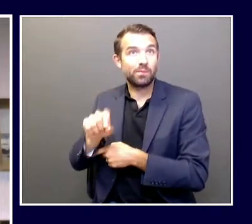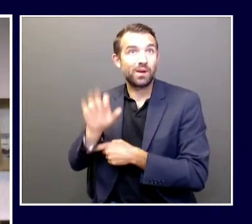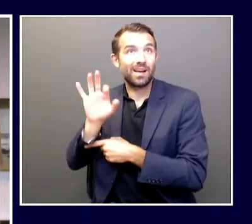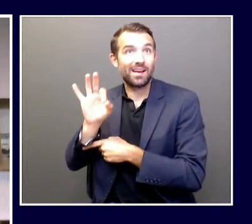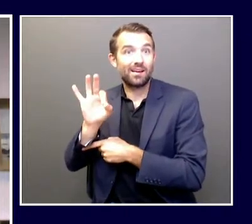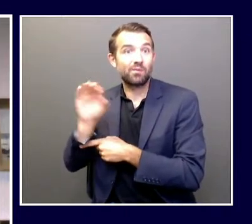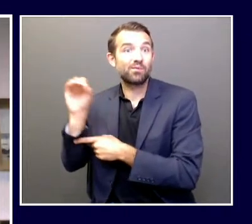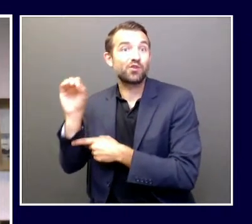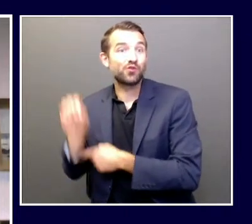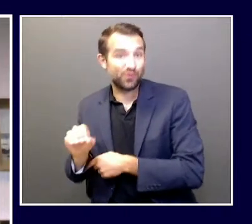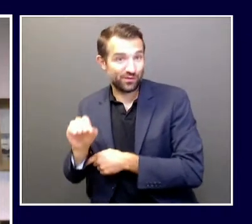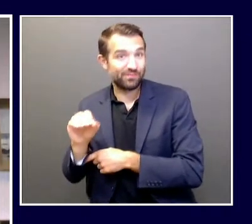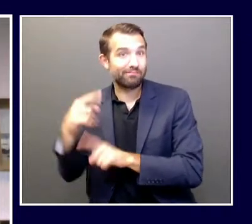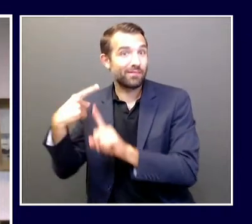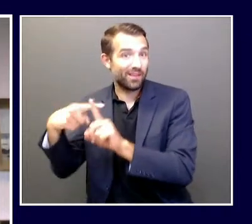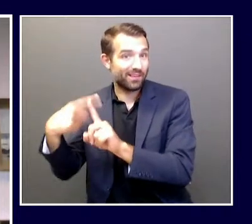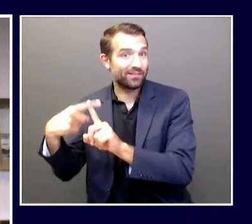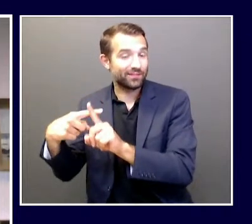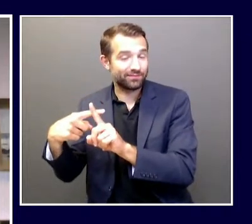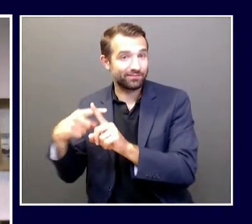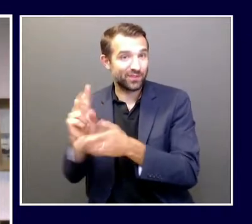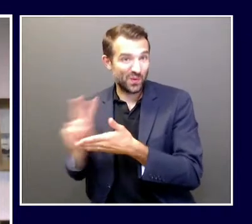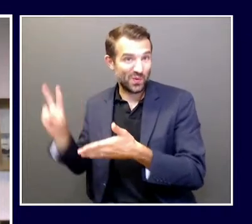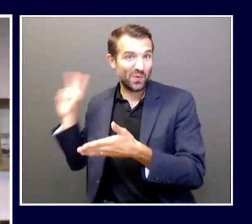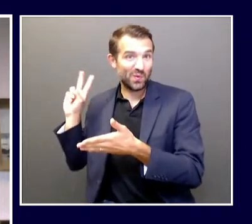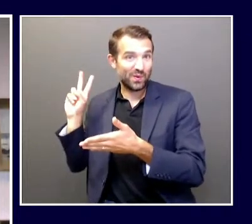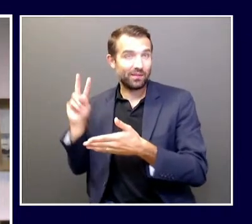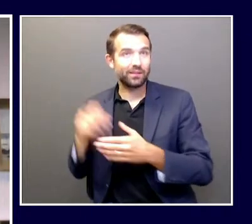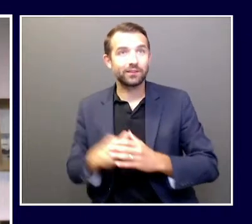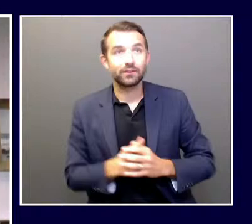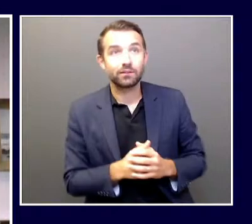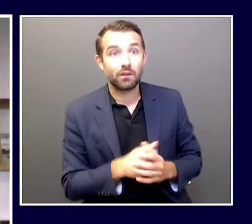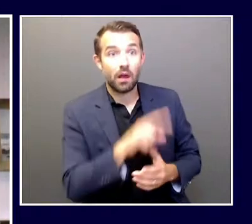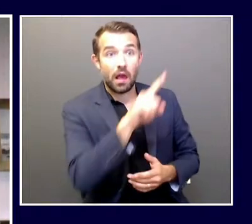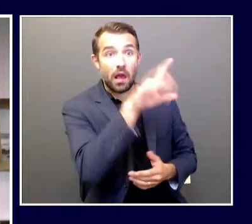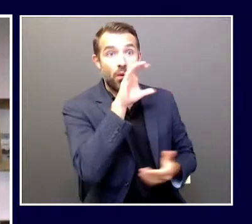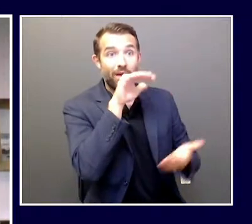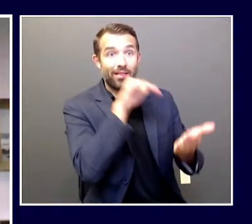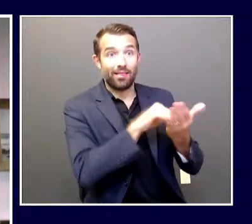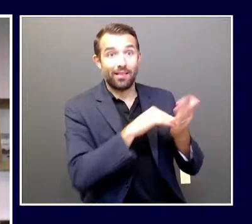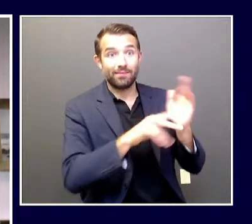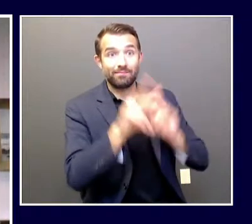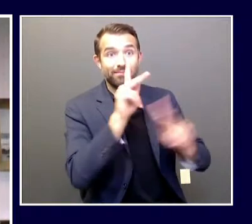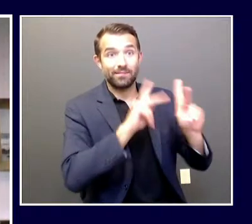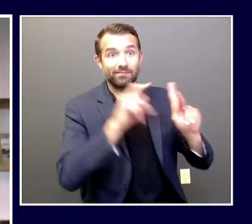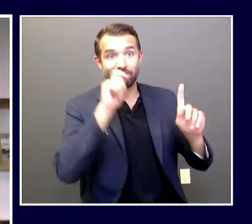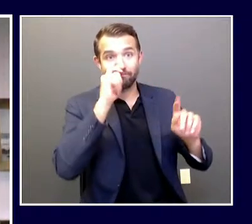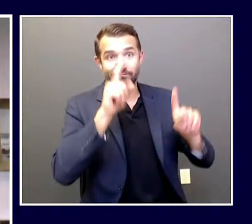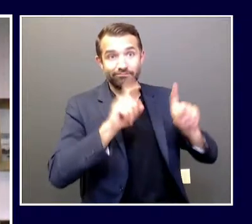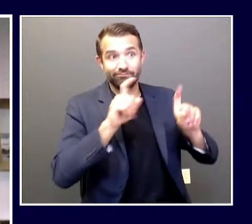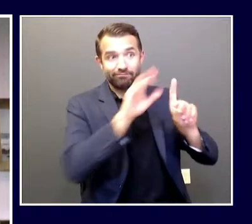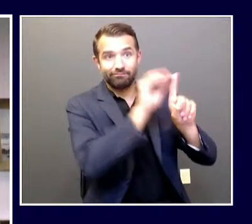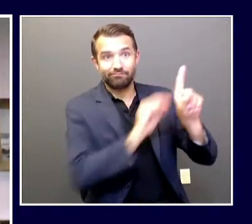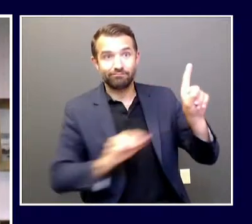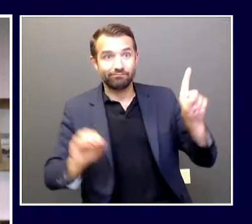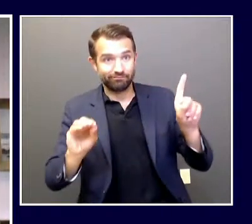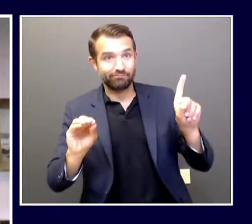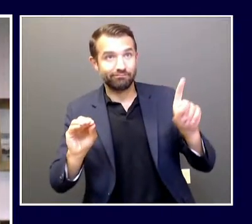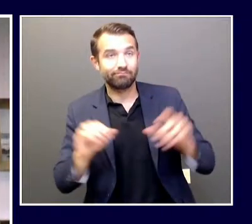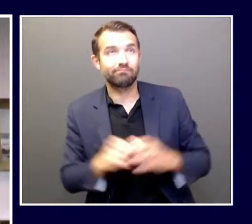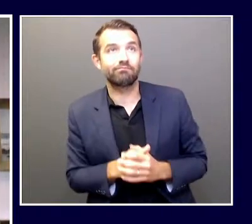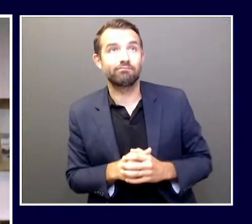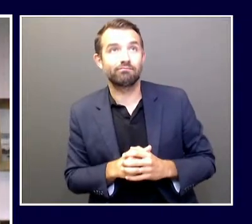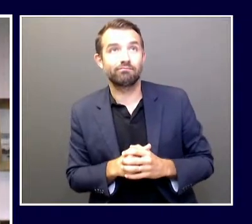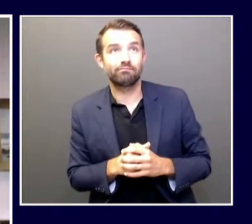Our testing volume, however, has gone up. It now stands at 333 PCR tests that are